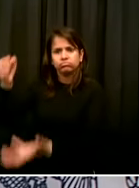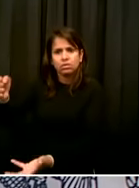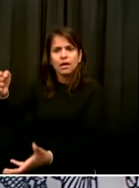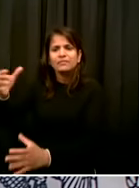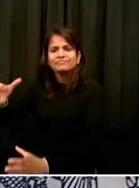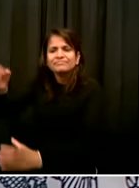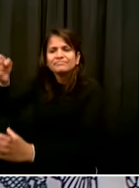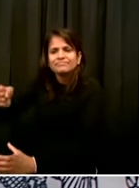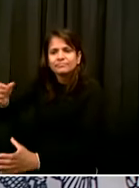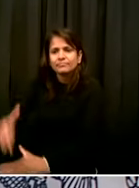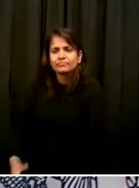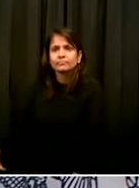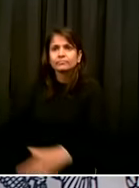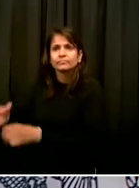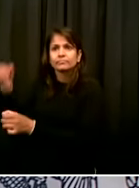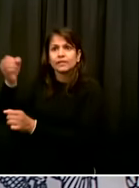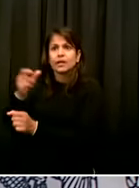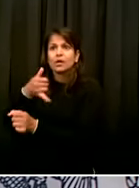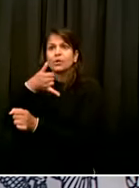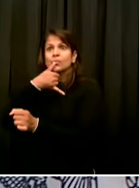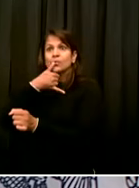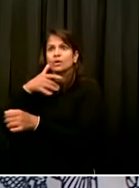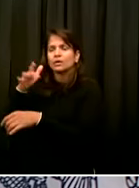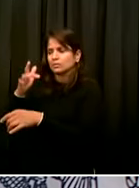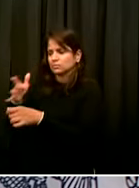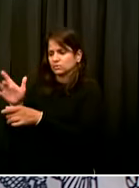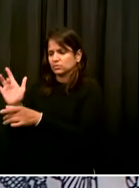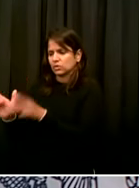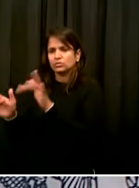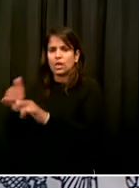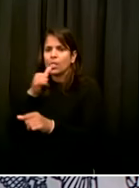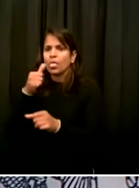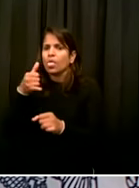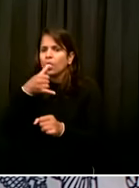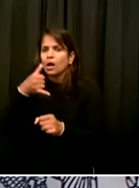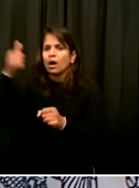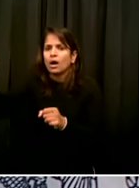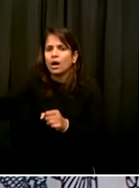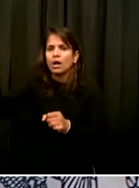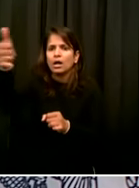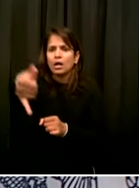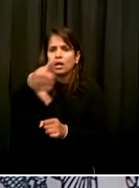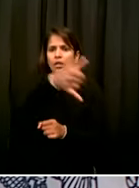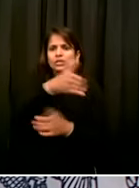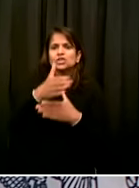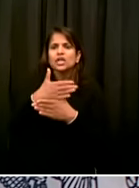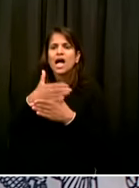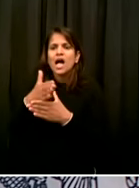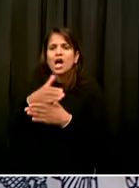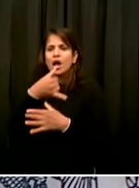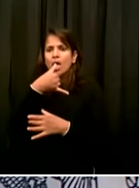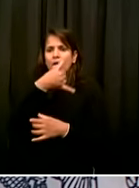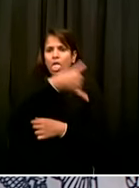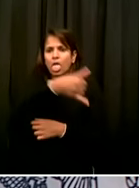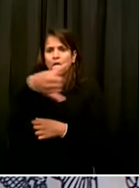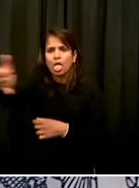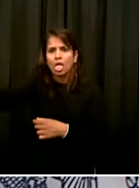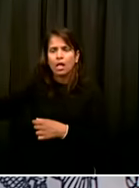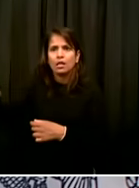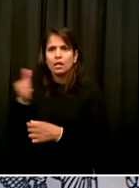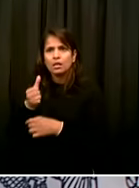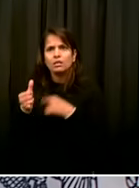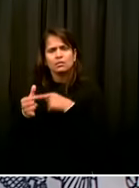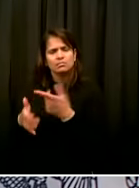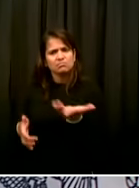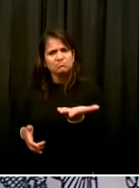using hookah, if at all? That particular service, other than just drinking and eating, is something that happens in many restaurants, and people may not necessarily